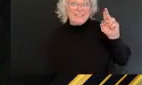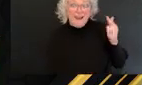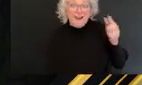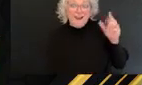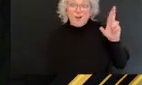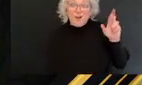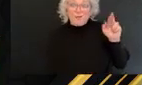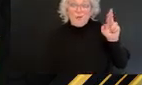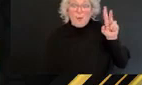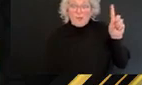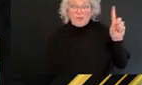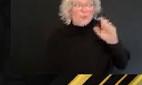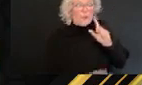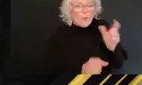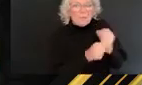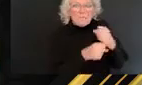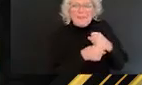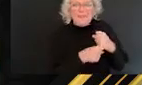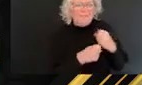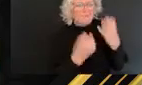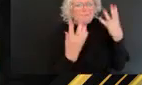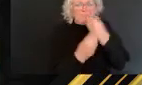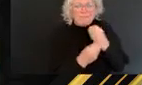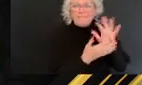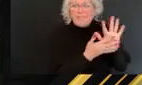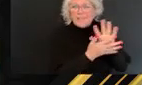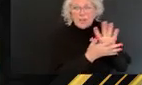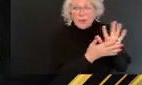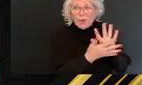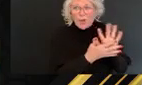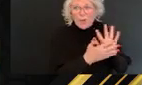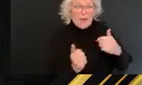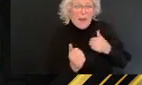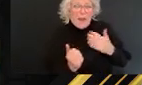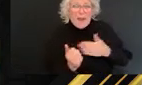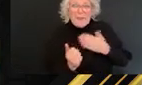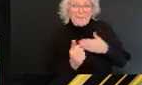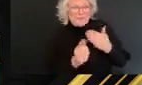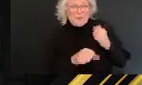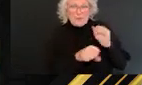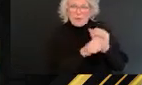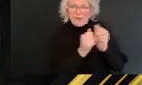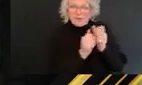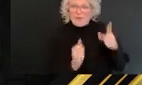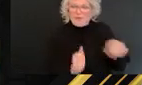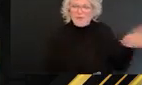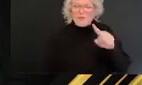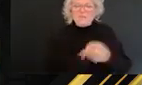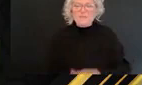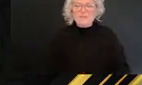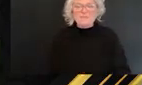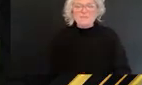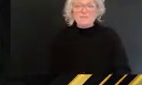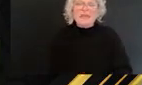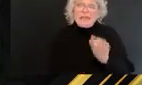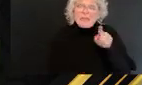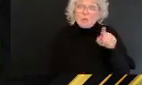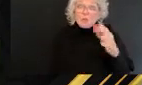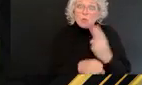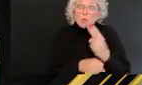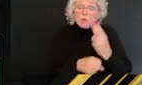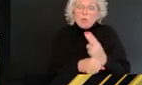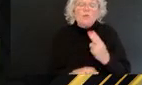the author of the amazing and critically important video that we're pleased to be with. Those of you who are